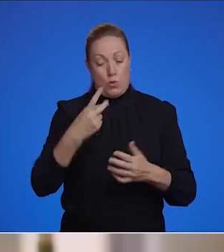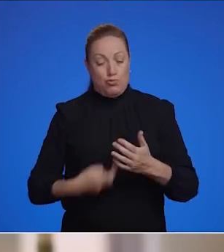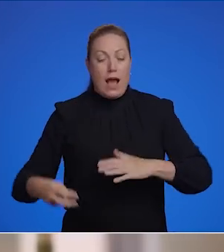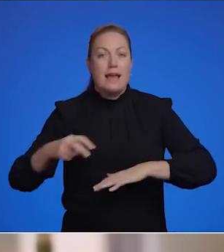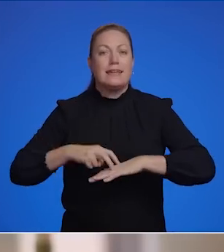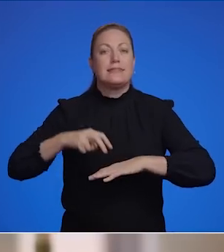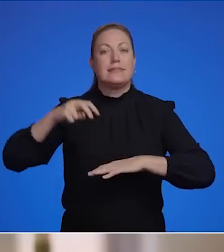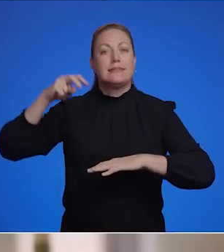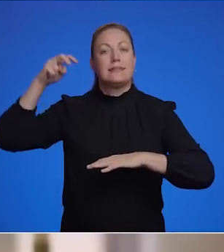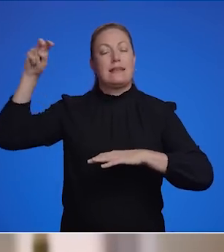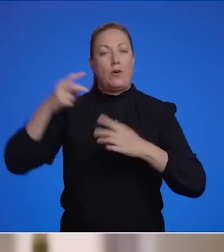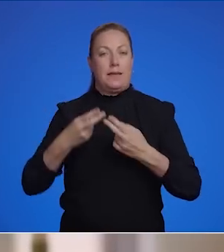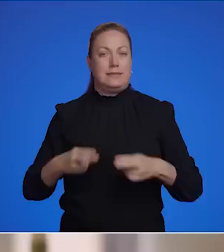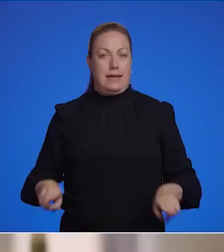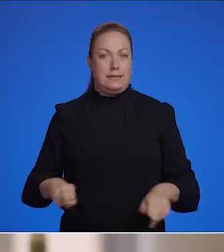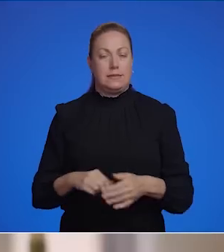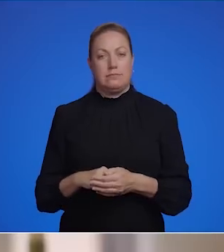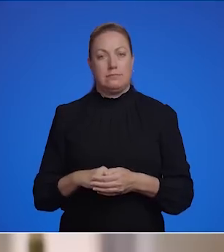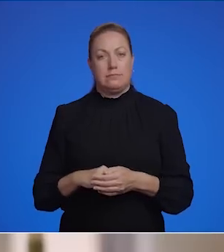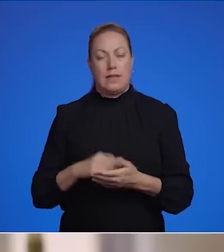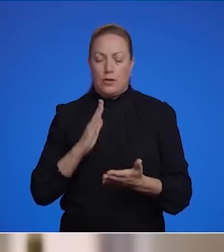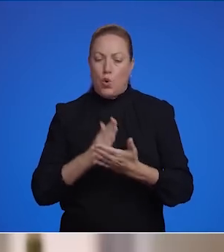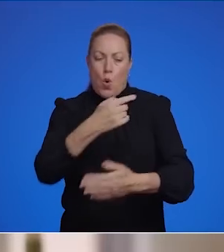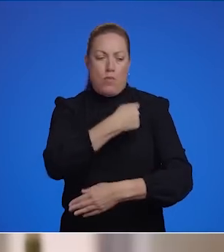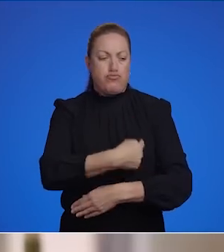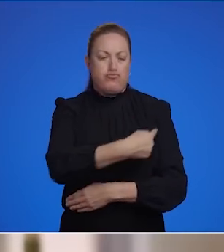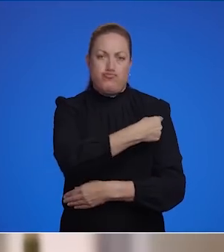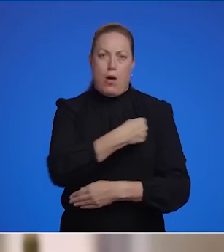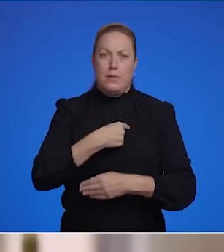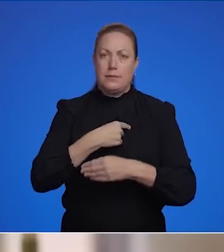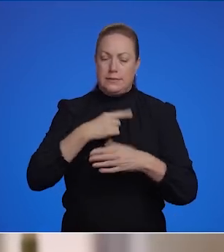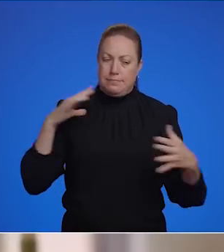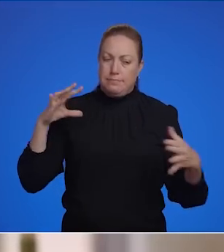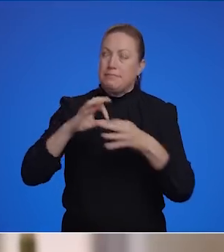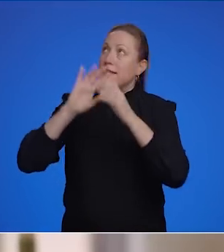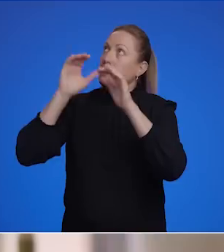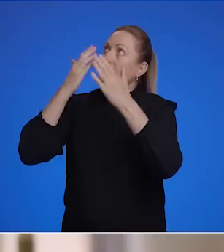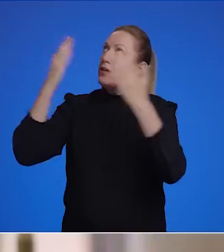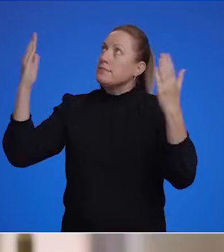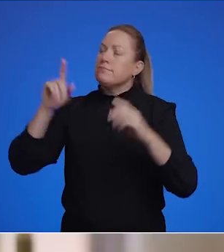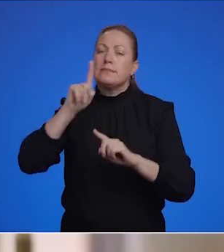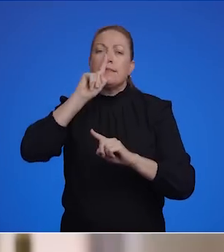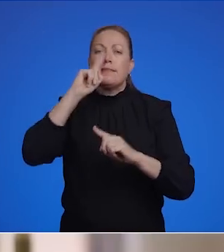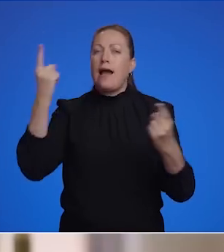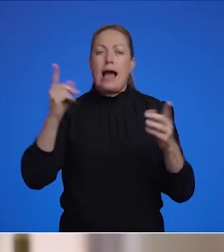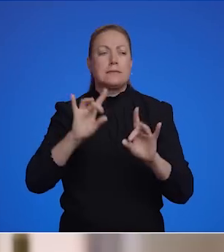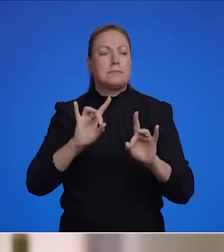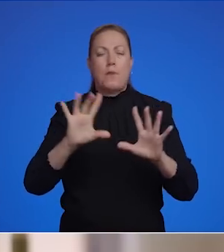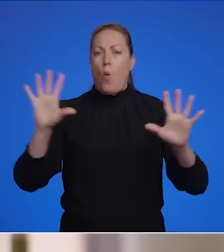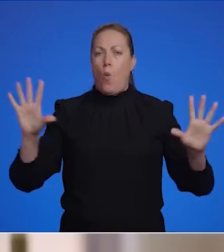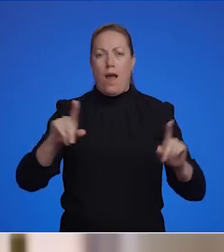have a sure hope and the promise of an inheritance that cannot be spoilt or soiled and never fade